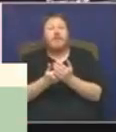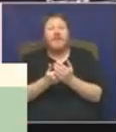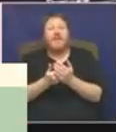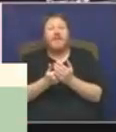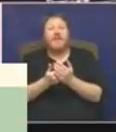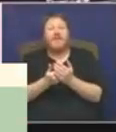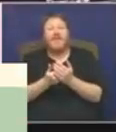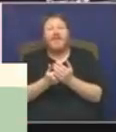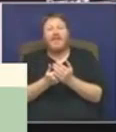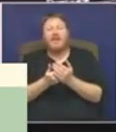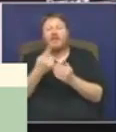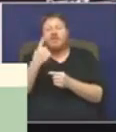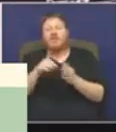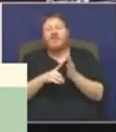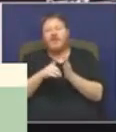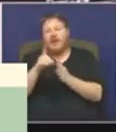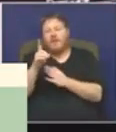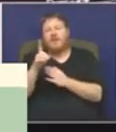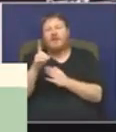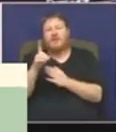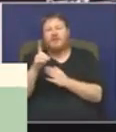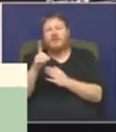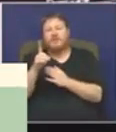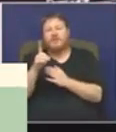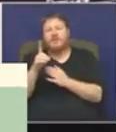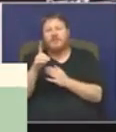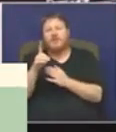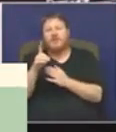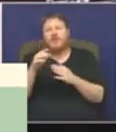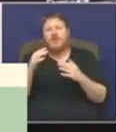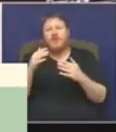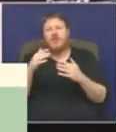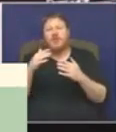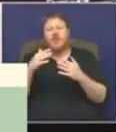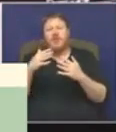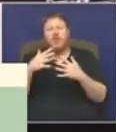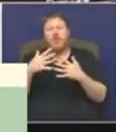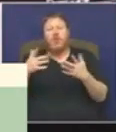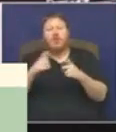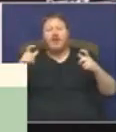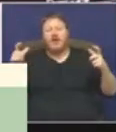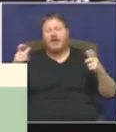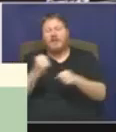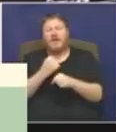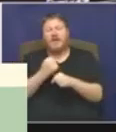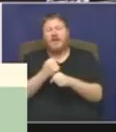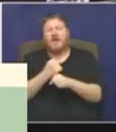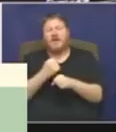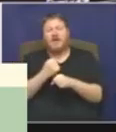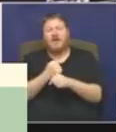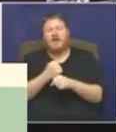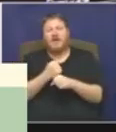to develop and even approach the scale that would amount